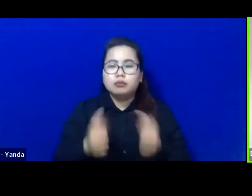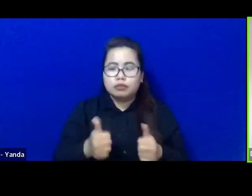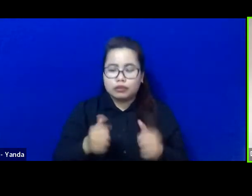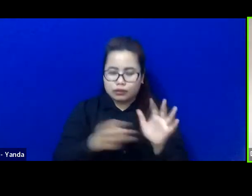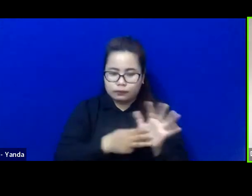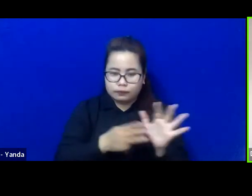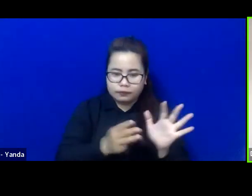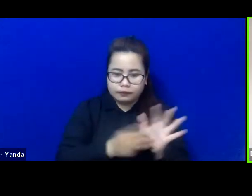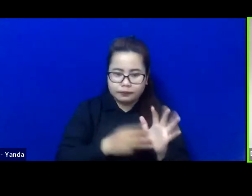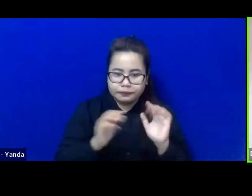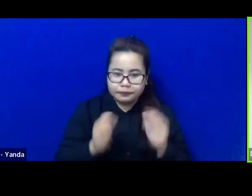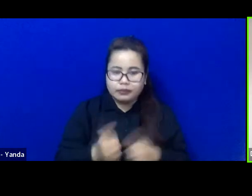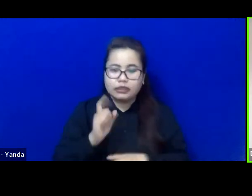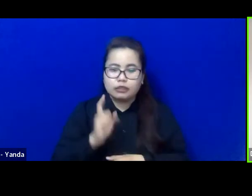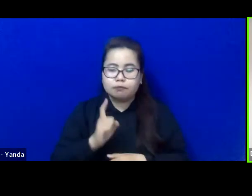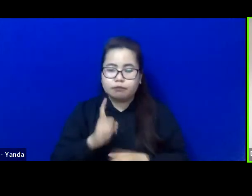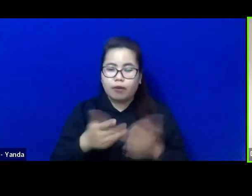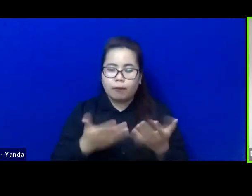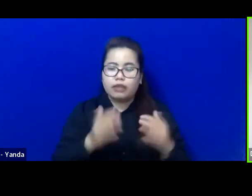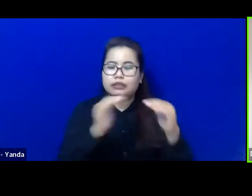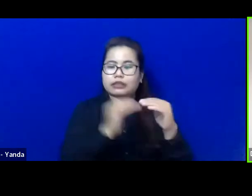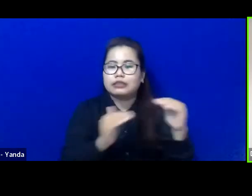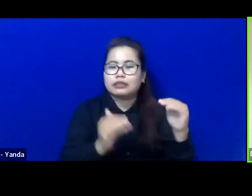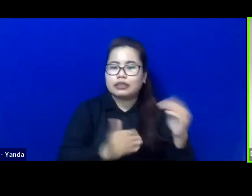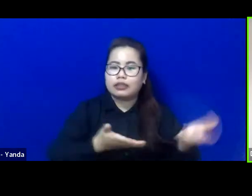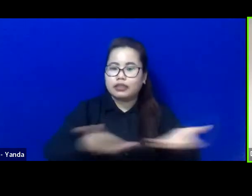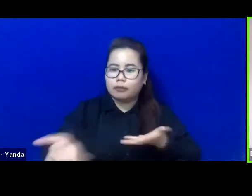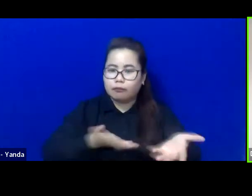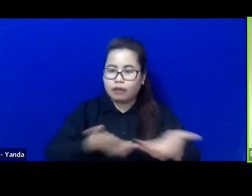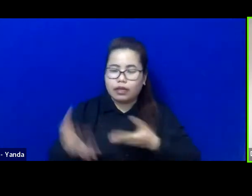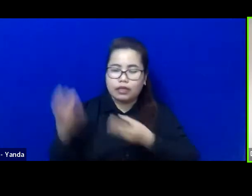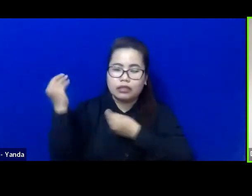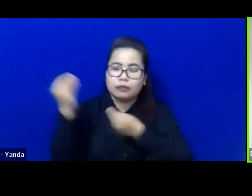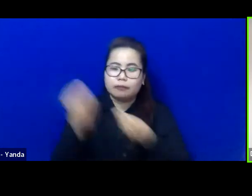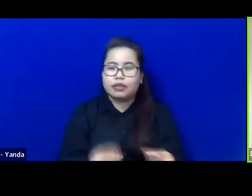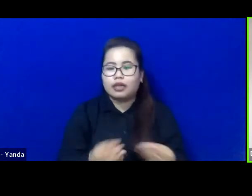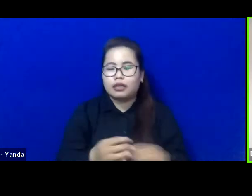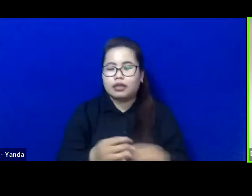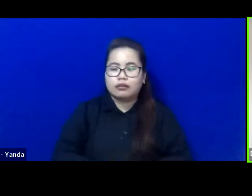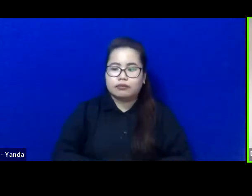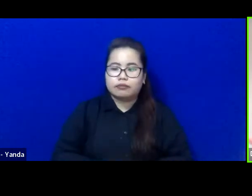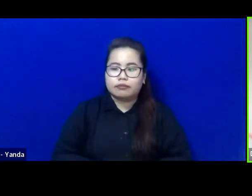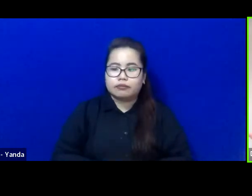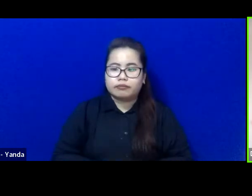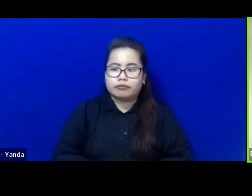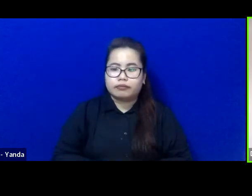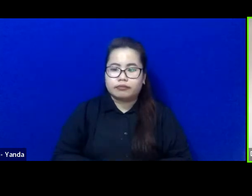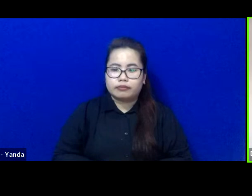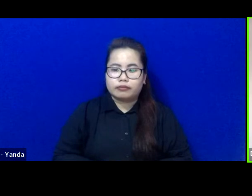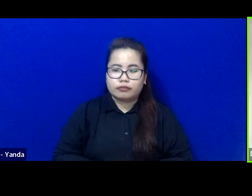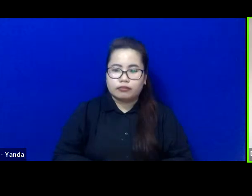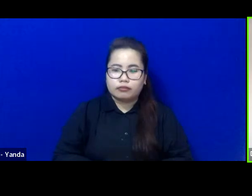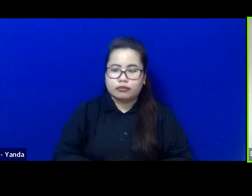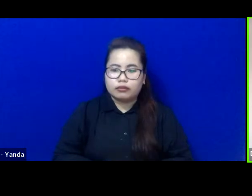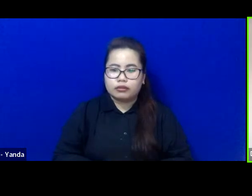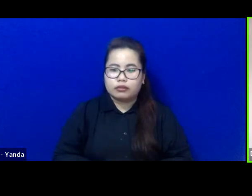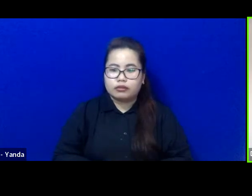of services that are provided in the geographical differences